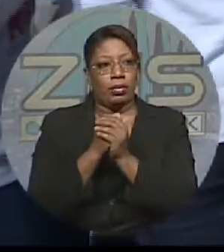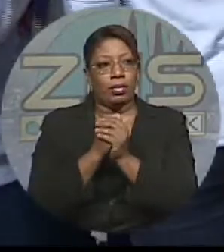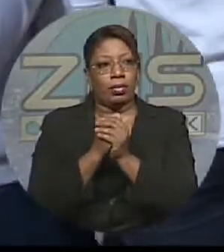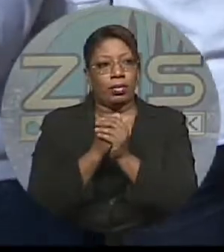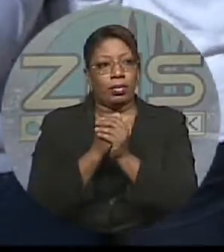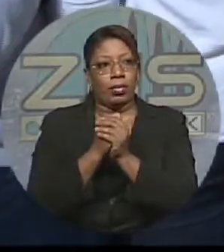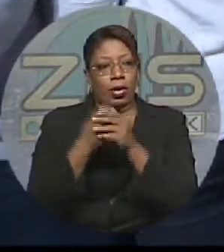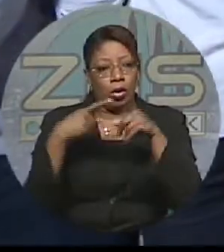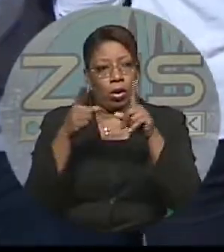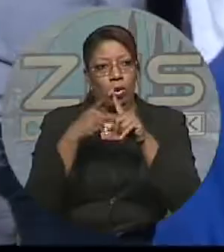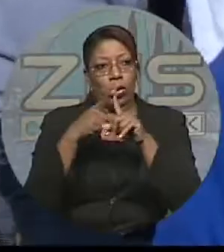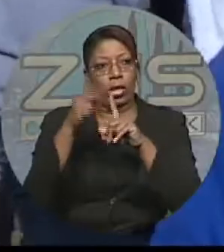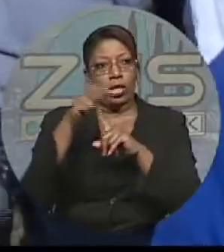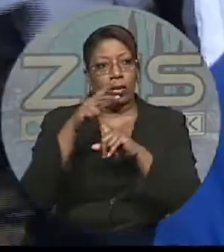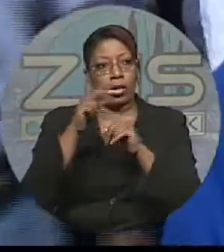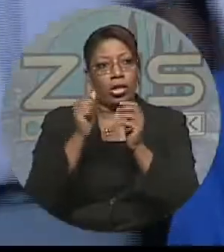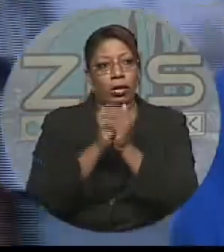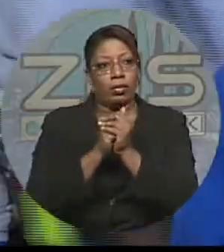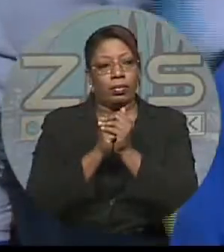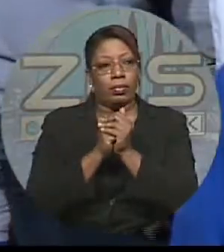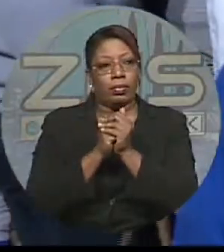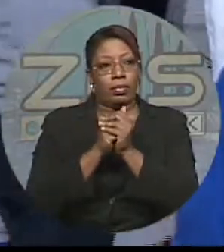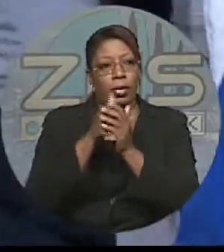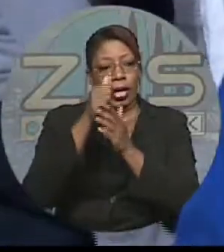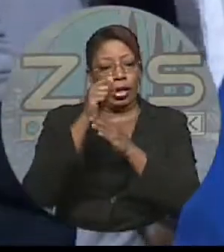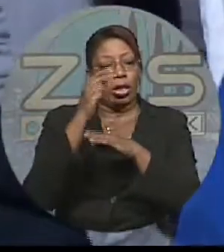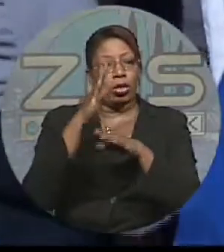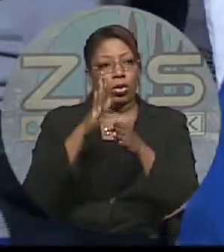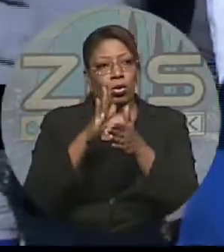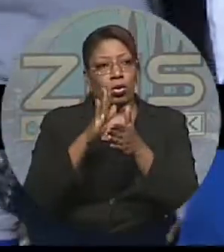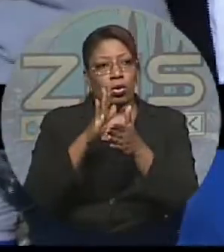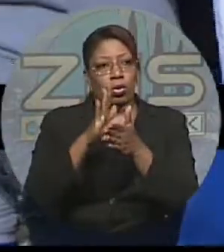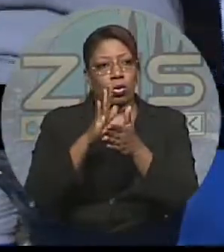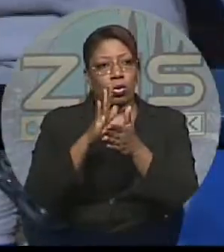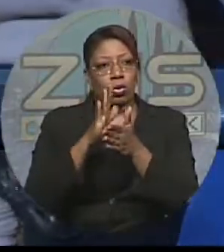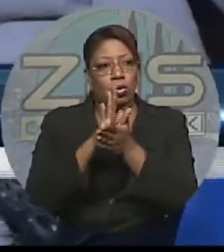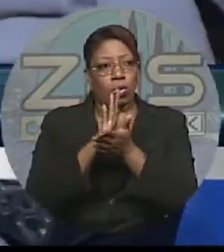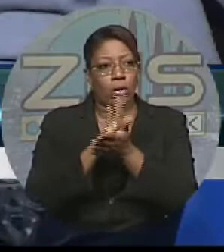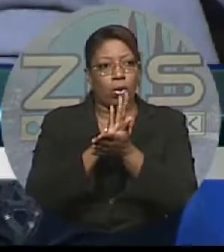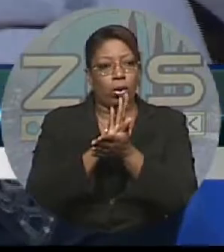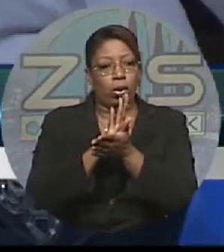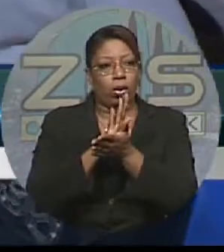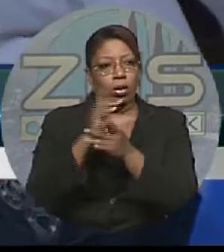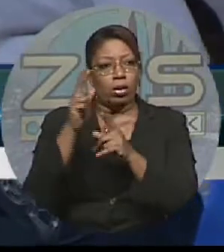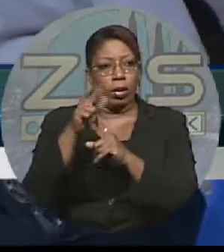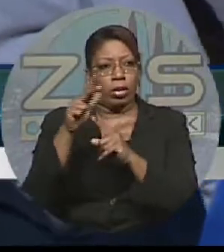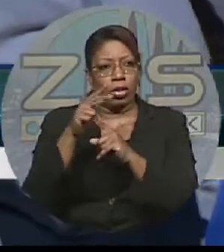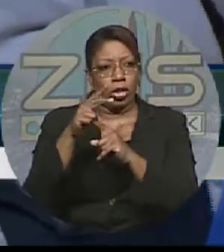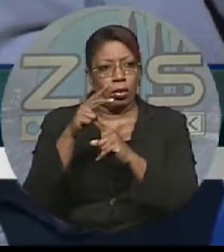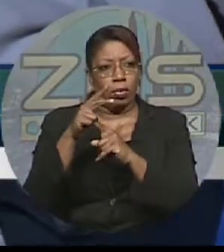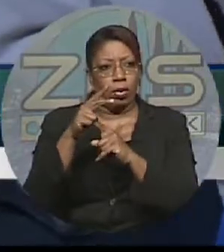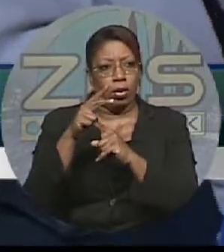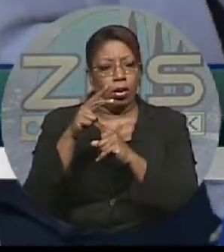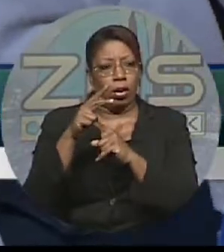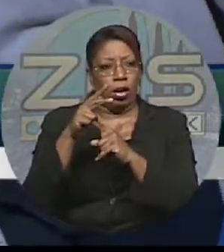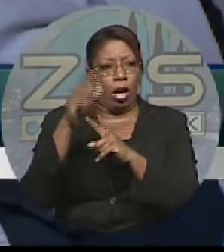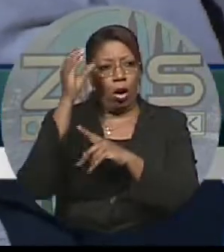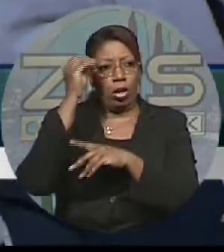can advance to the championships. Anglican Schools Festival champion, Austin Knowles tournament